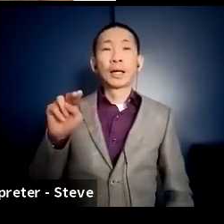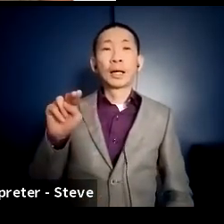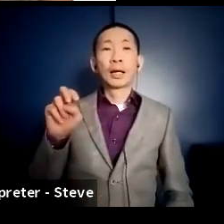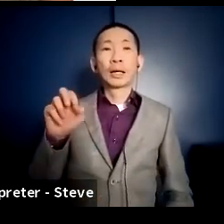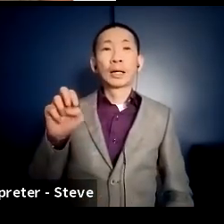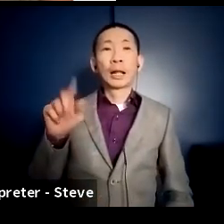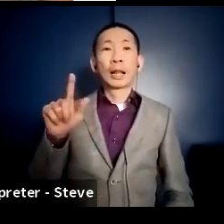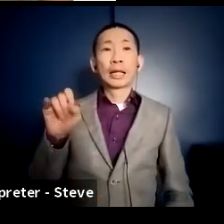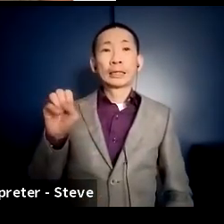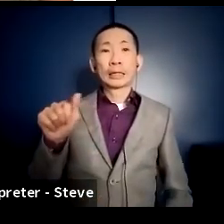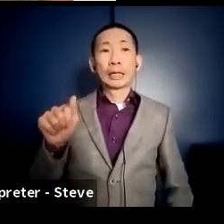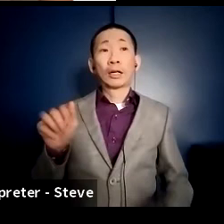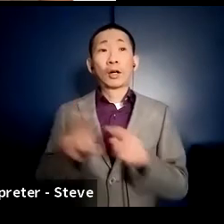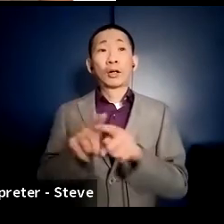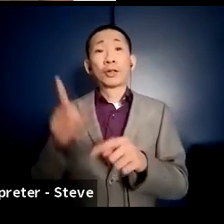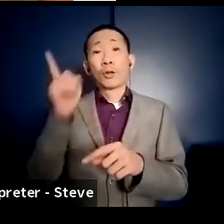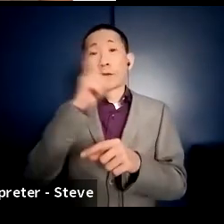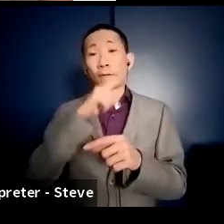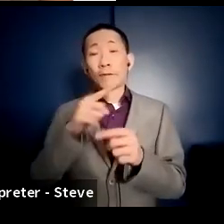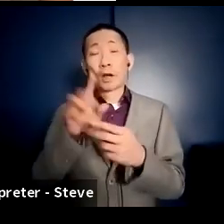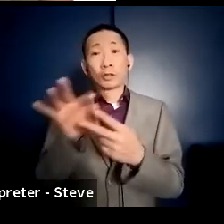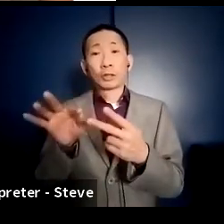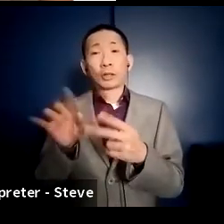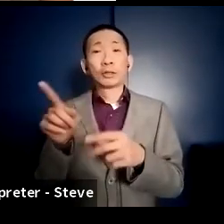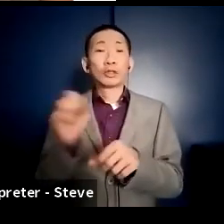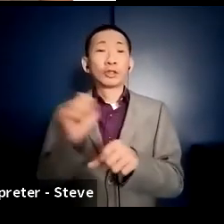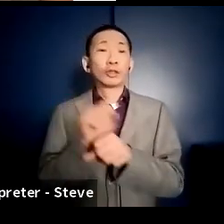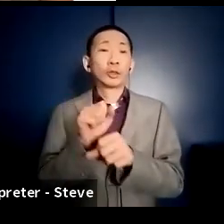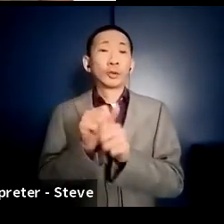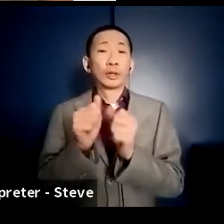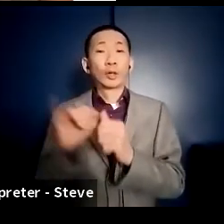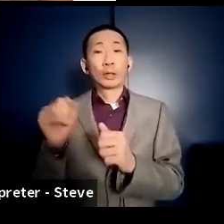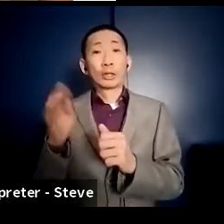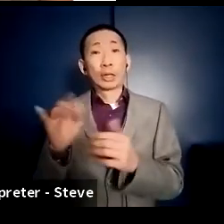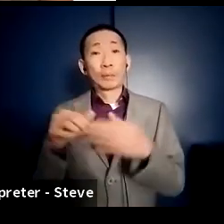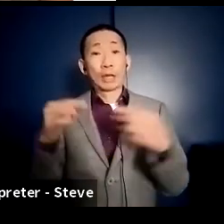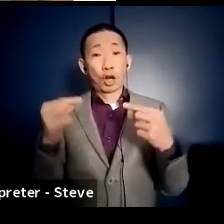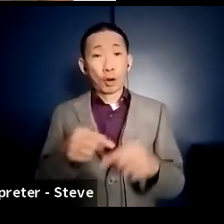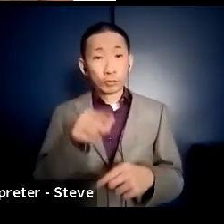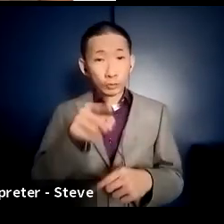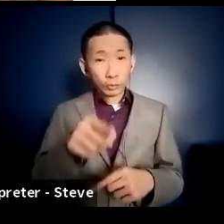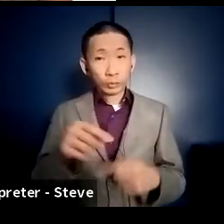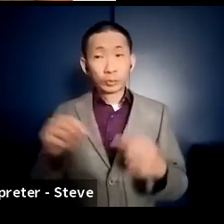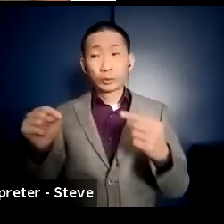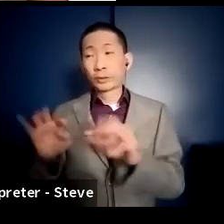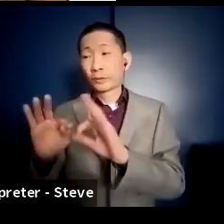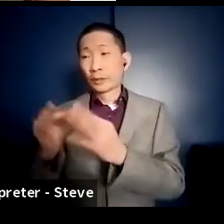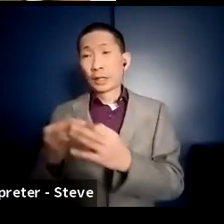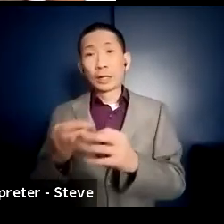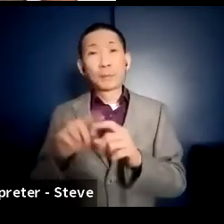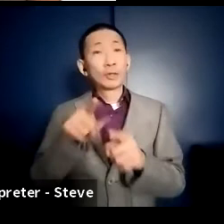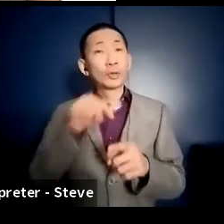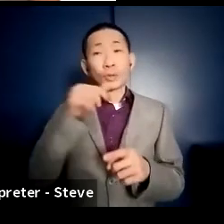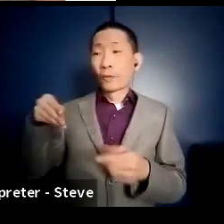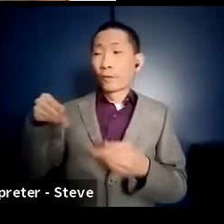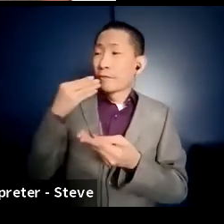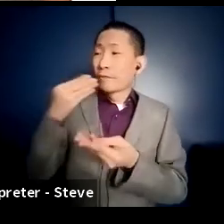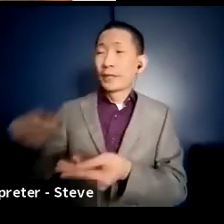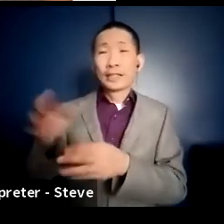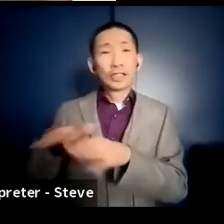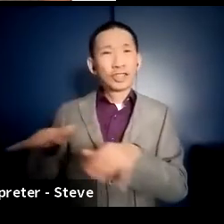the false choice of work at a job that is harmful to you and your family and don't feed your children is a false